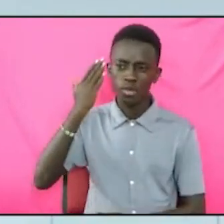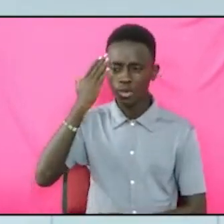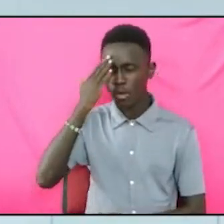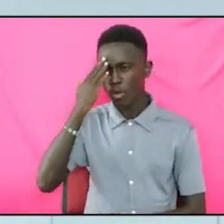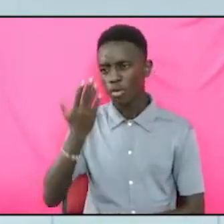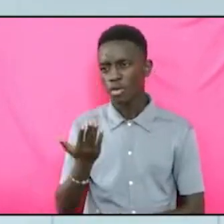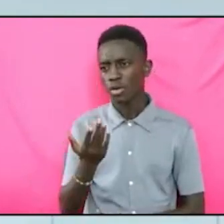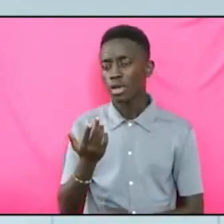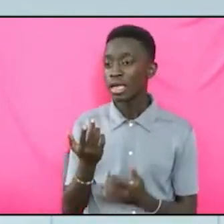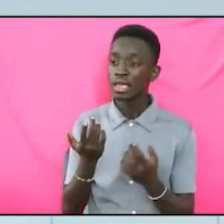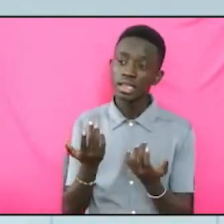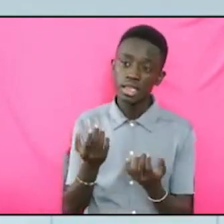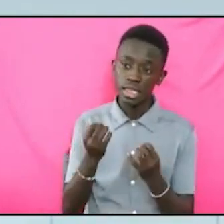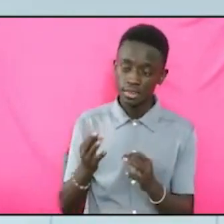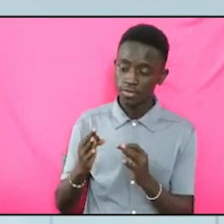whom did you want to have?